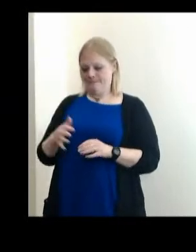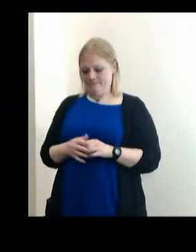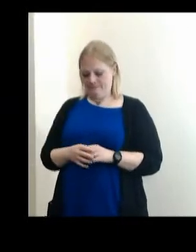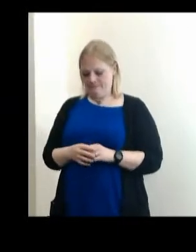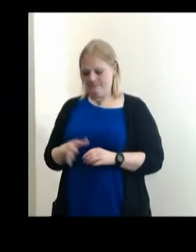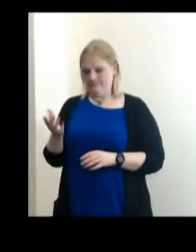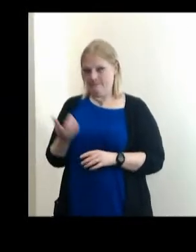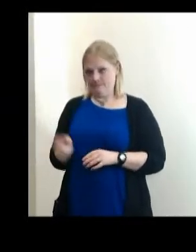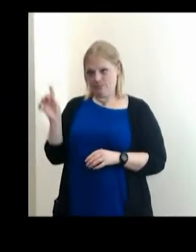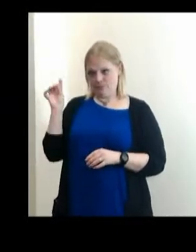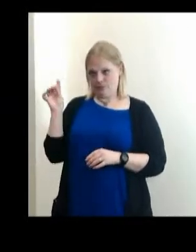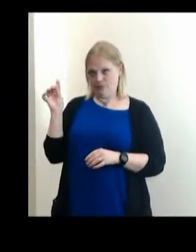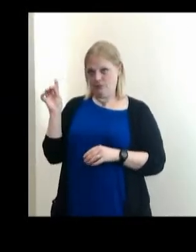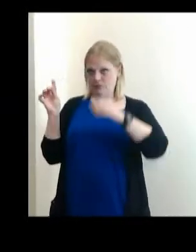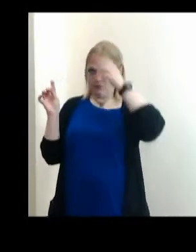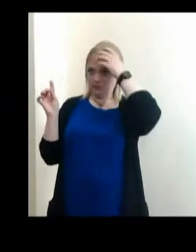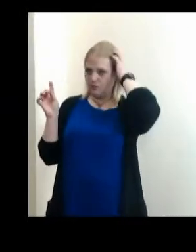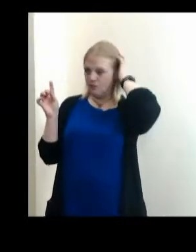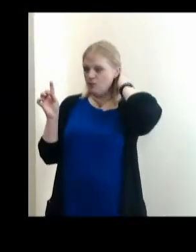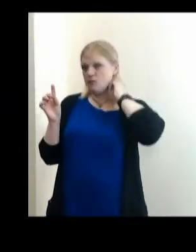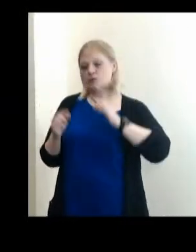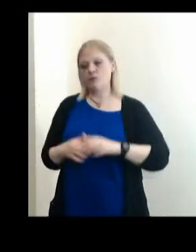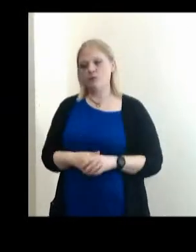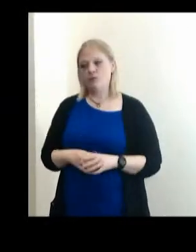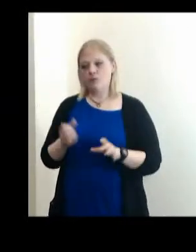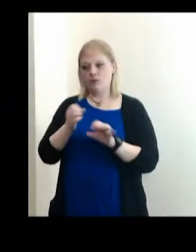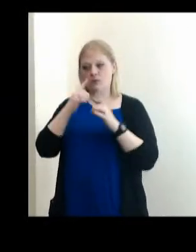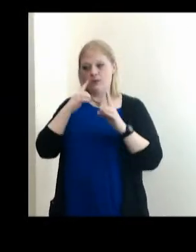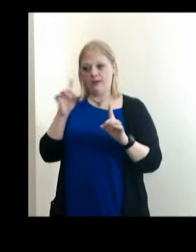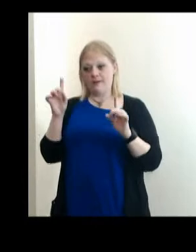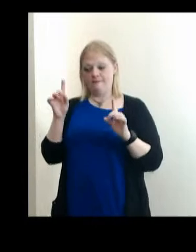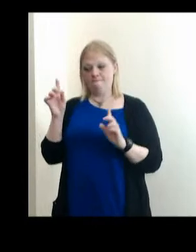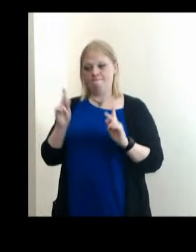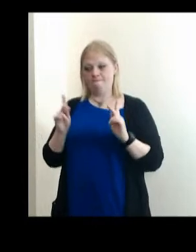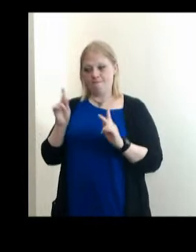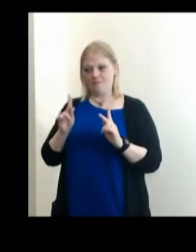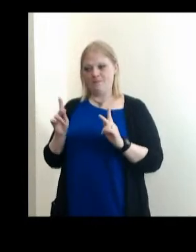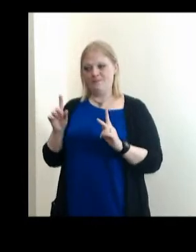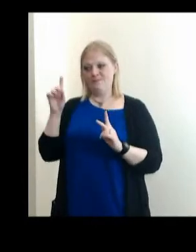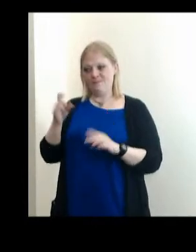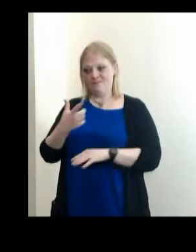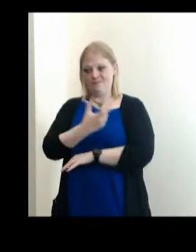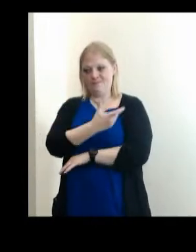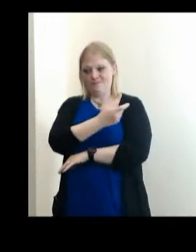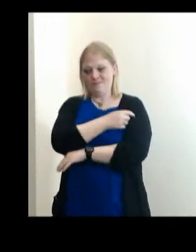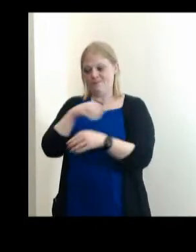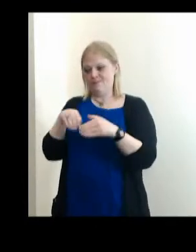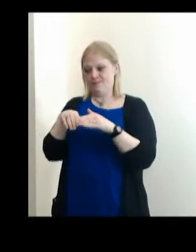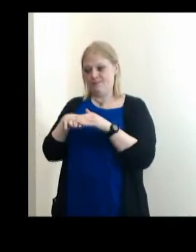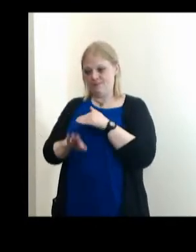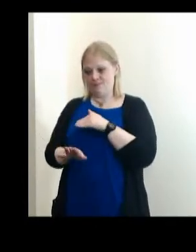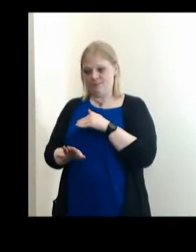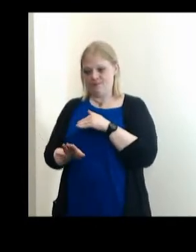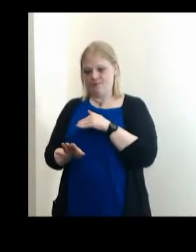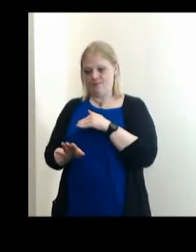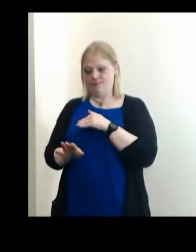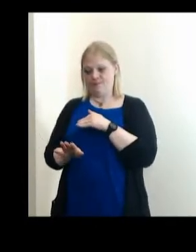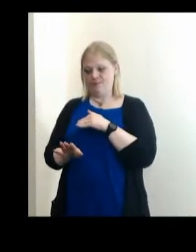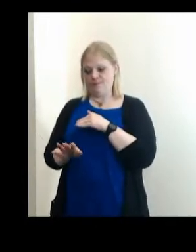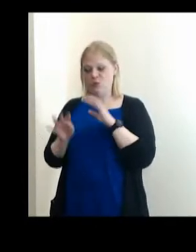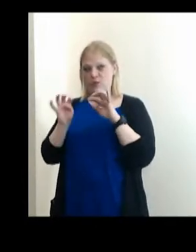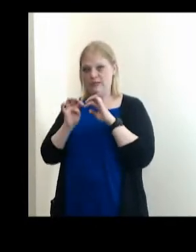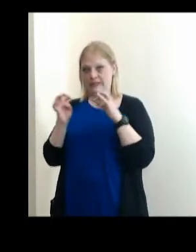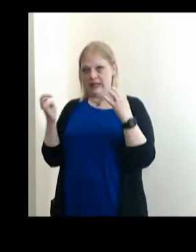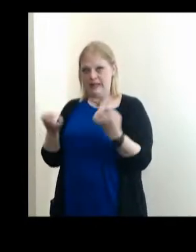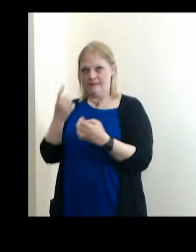So last week was when you made the announcement that people would have to be vaccinated to go into Highmark